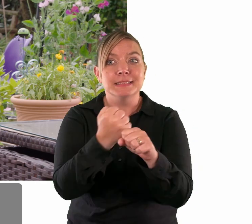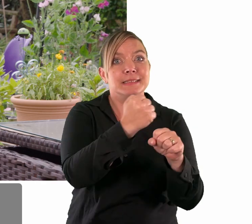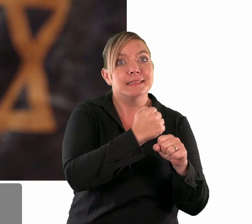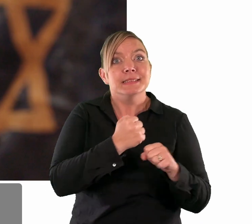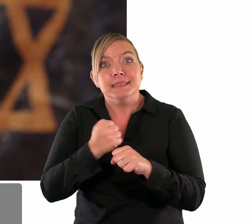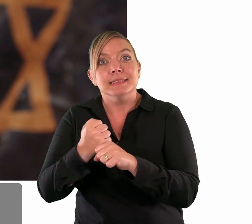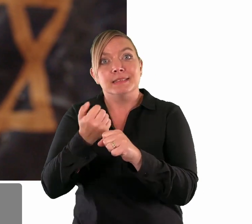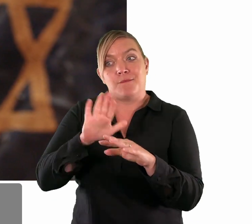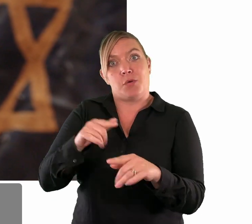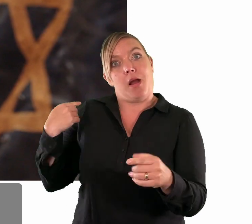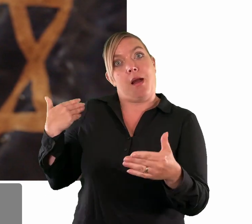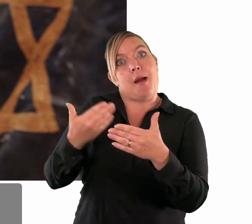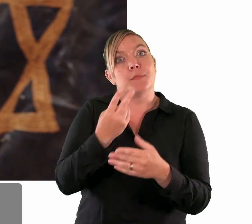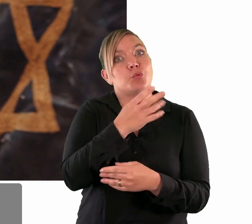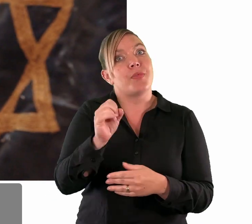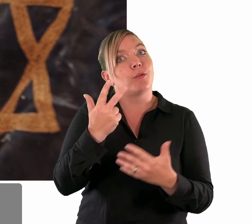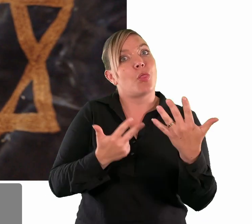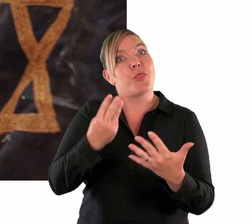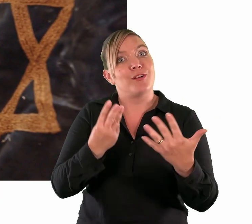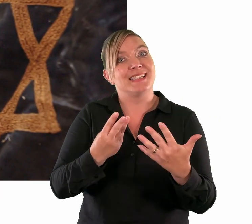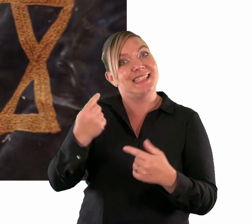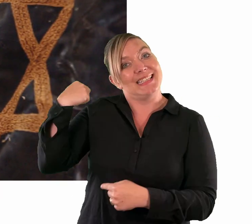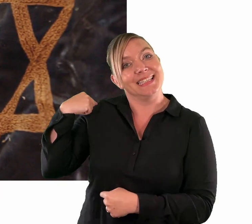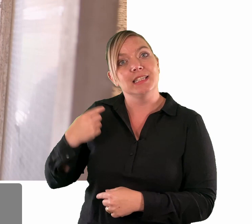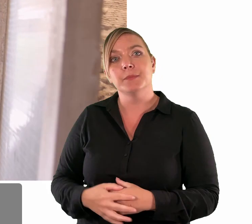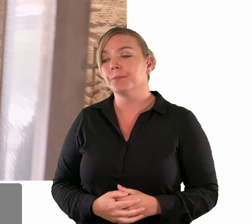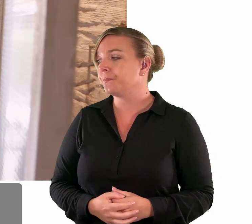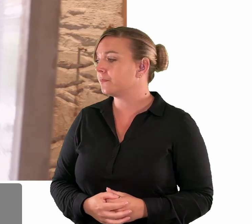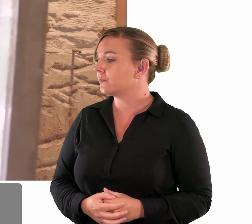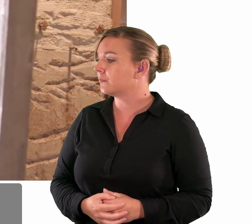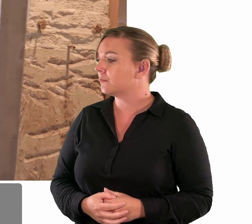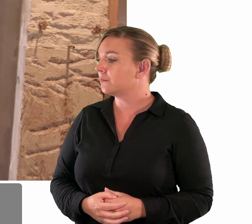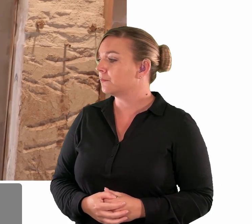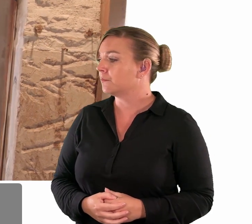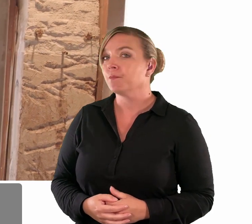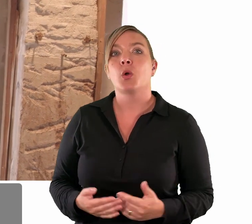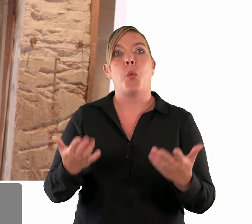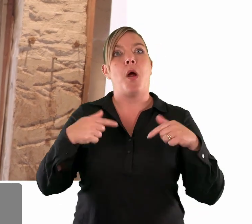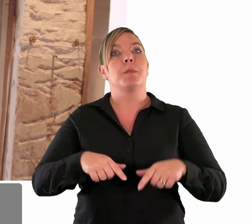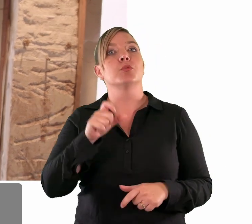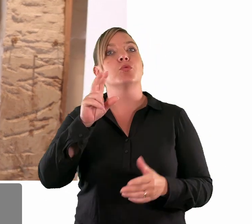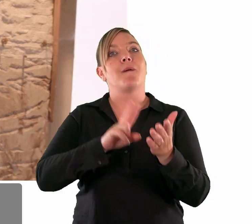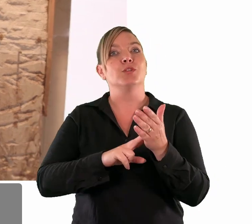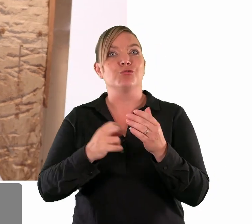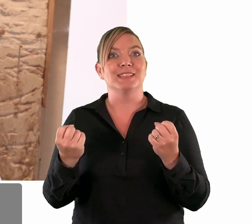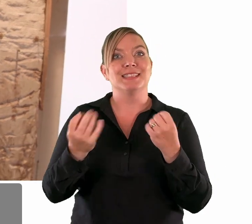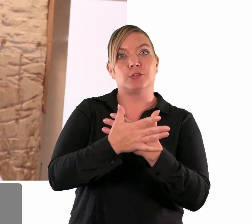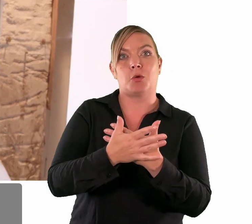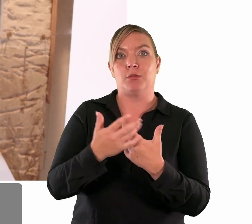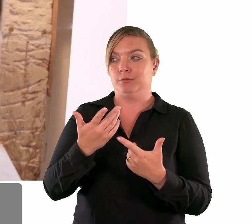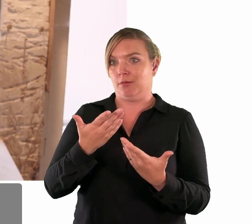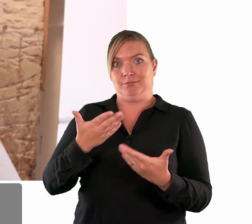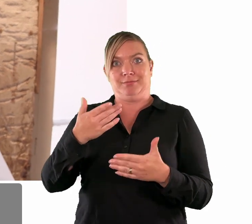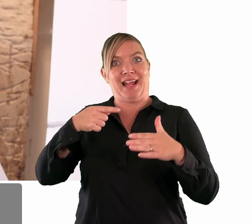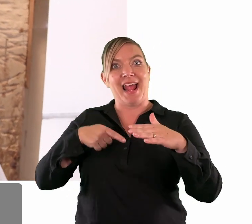been restoring it. That is in 2013. Welcome to Coventry Synagogue. We're just walking through the